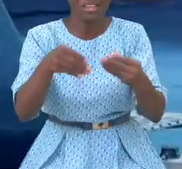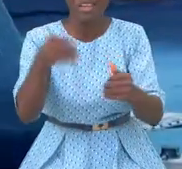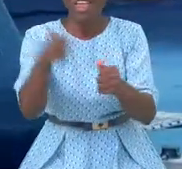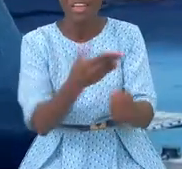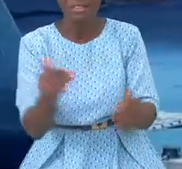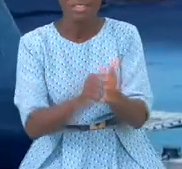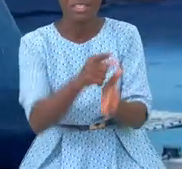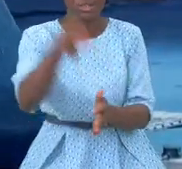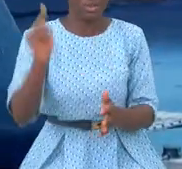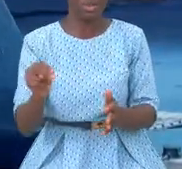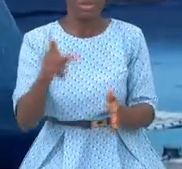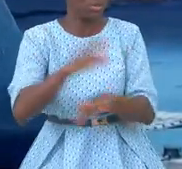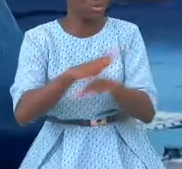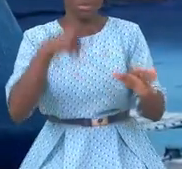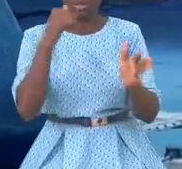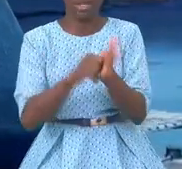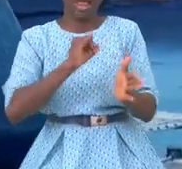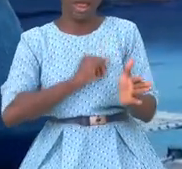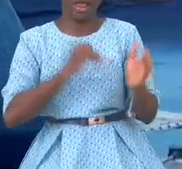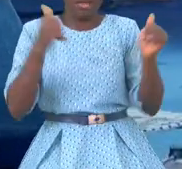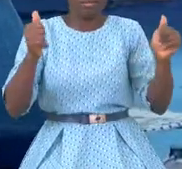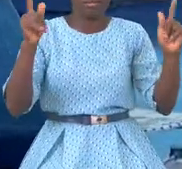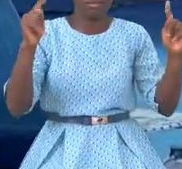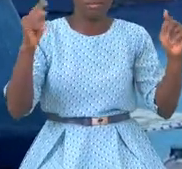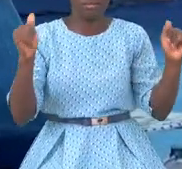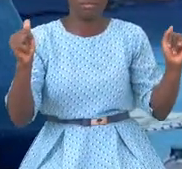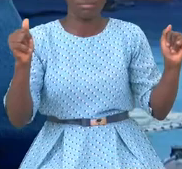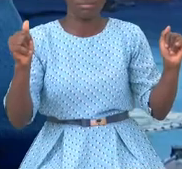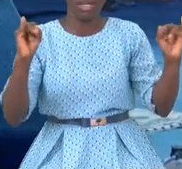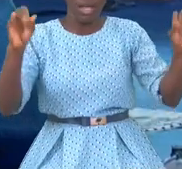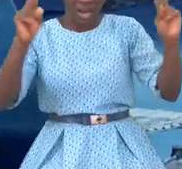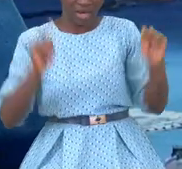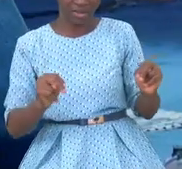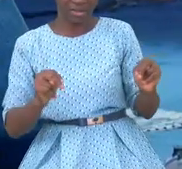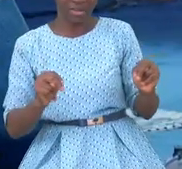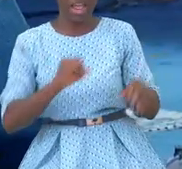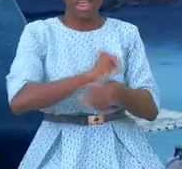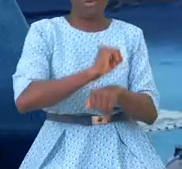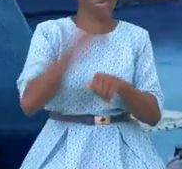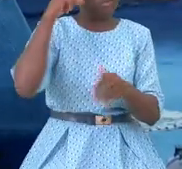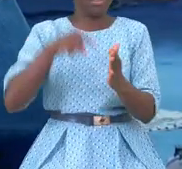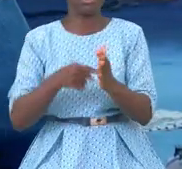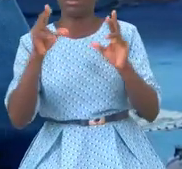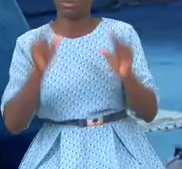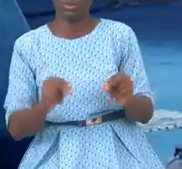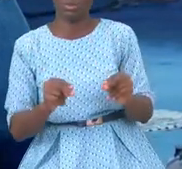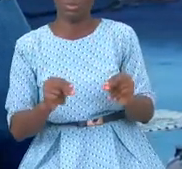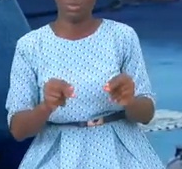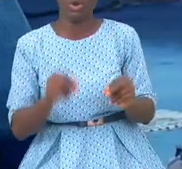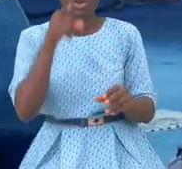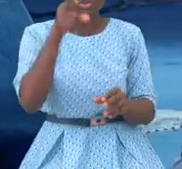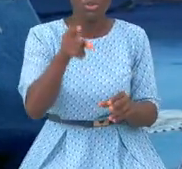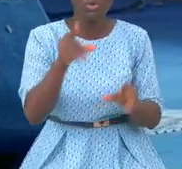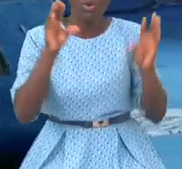worked for this one, I served for this one, I paid for this one. No, you obtain, you don't